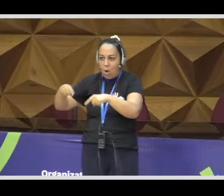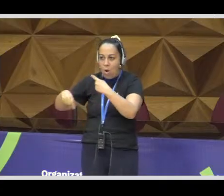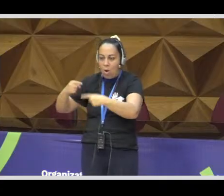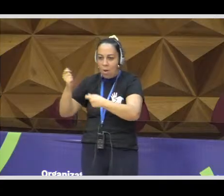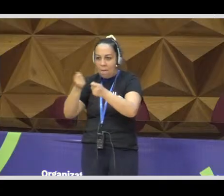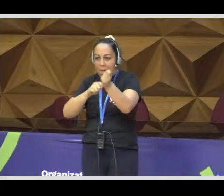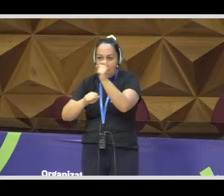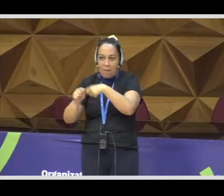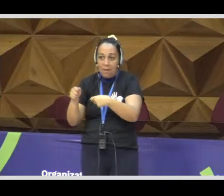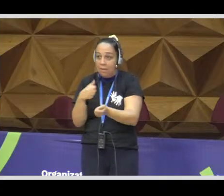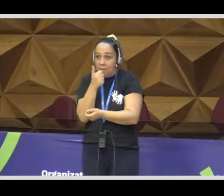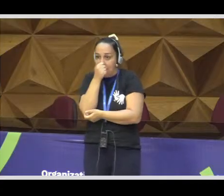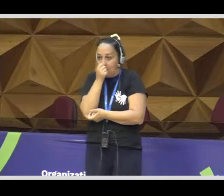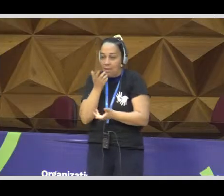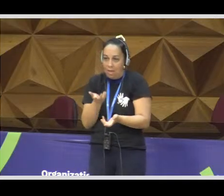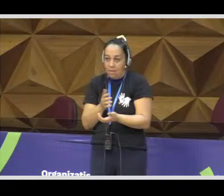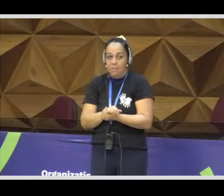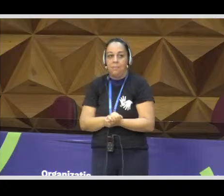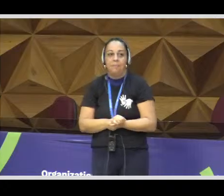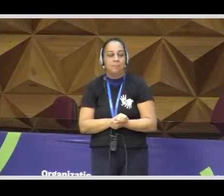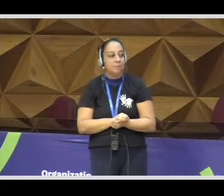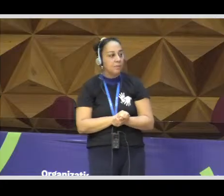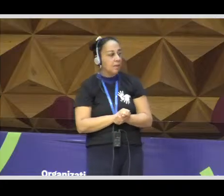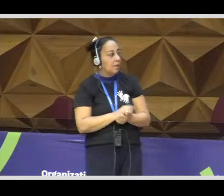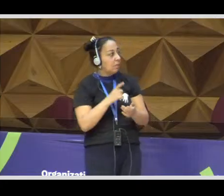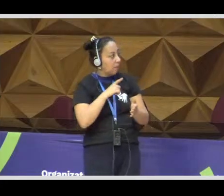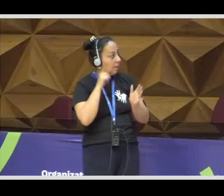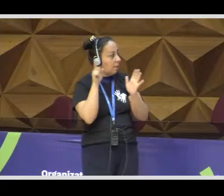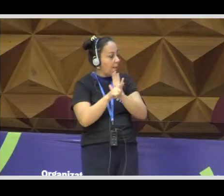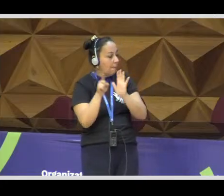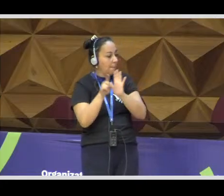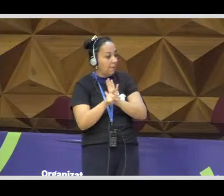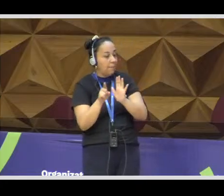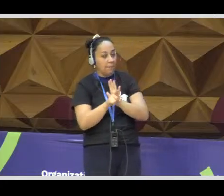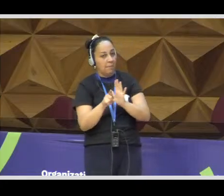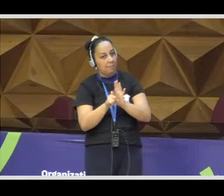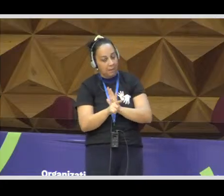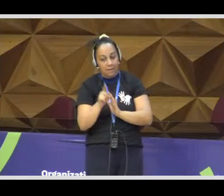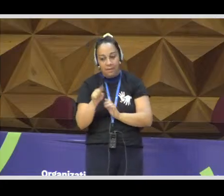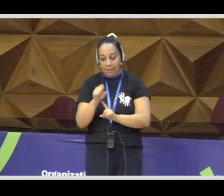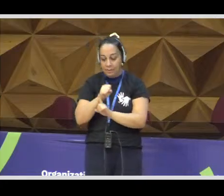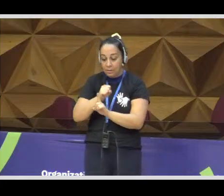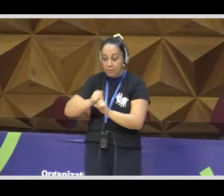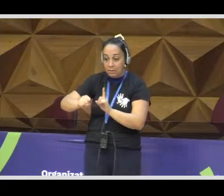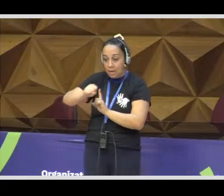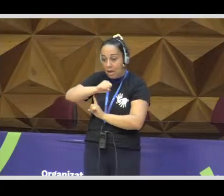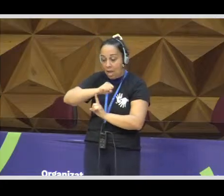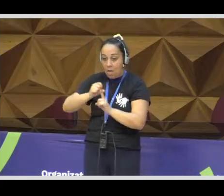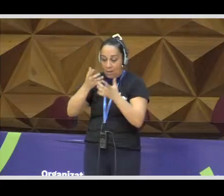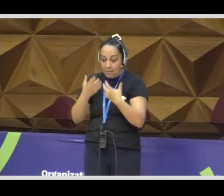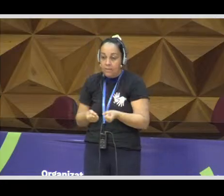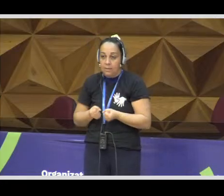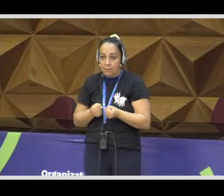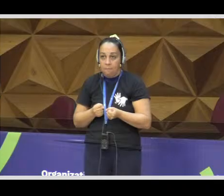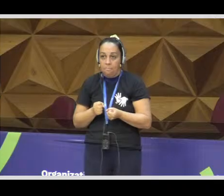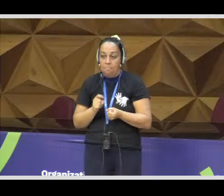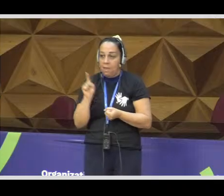issues around social acceptability because you're using that headset in amongst many other people.